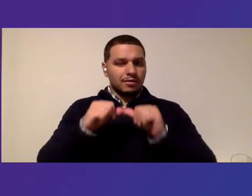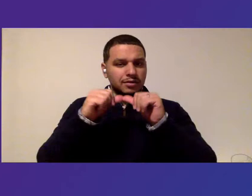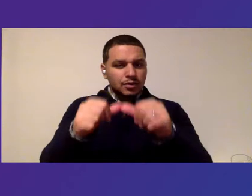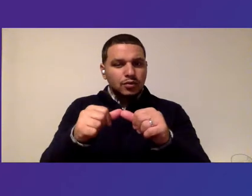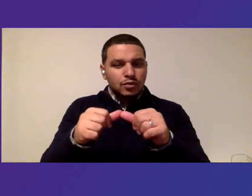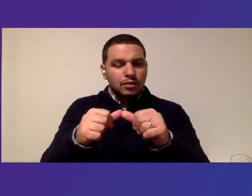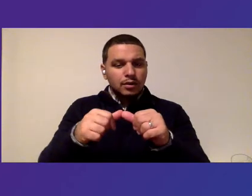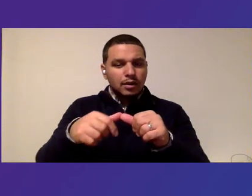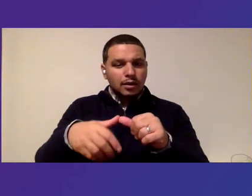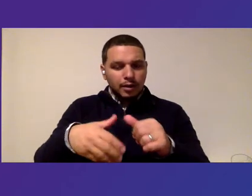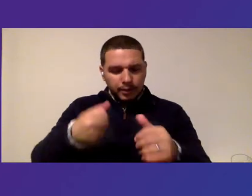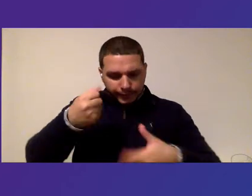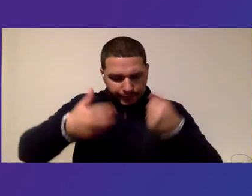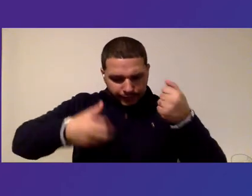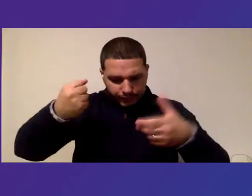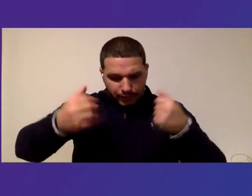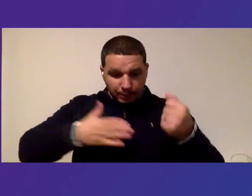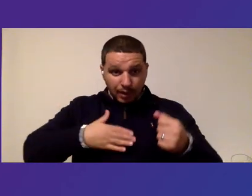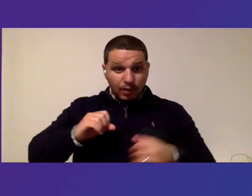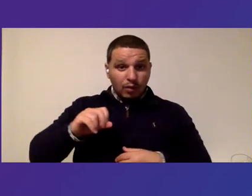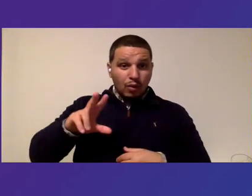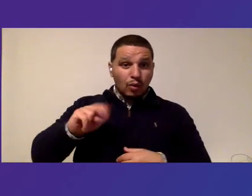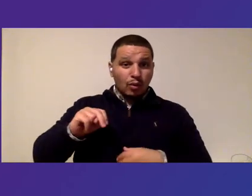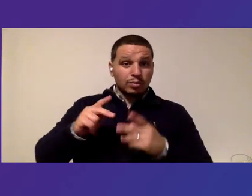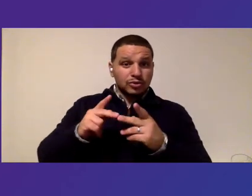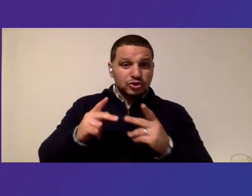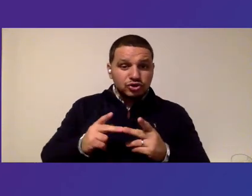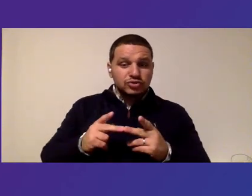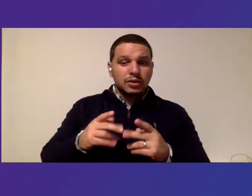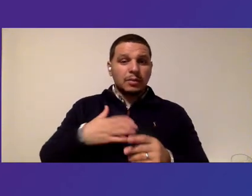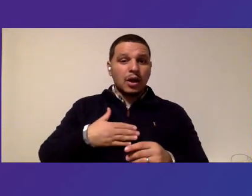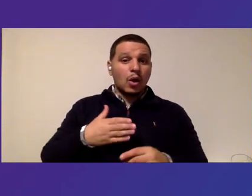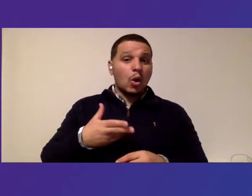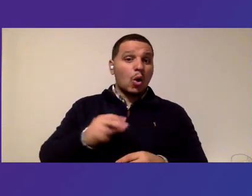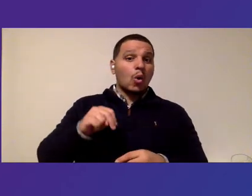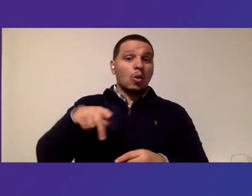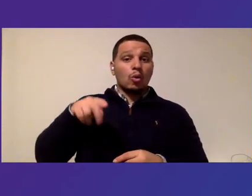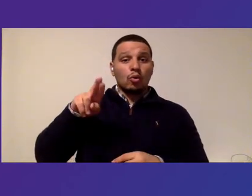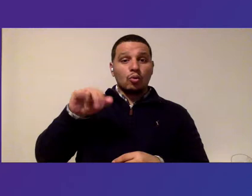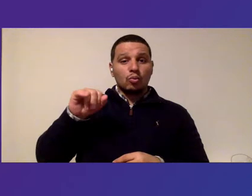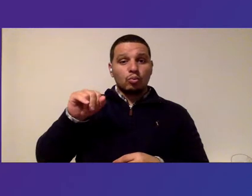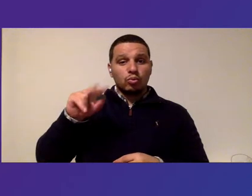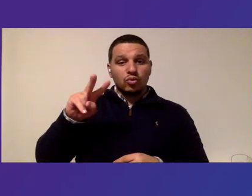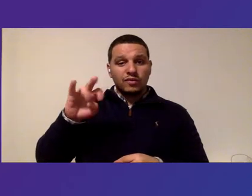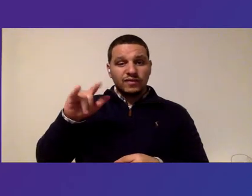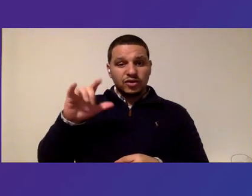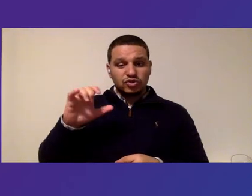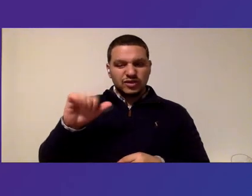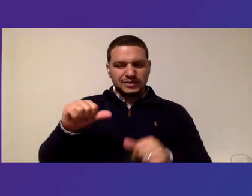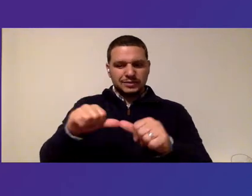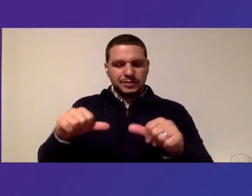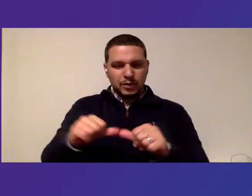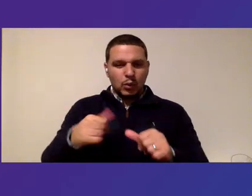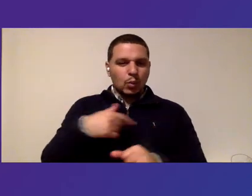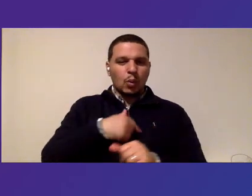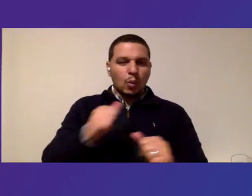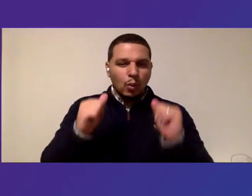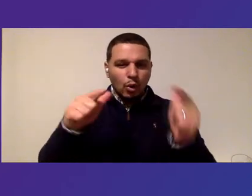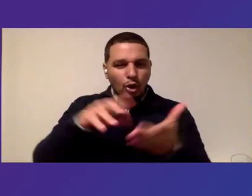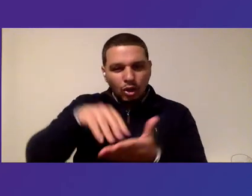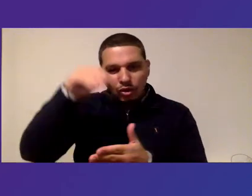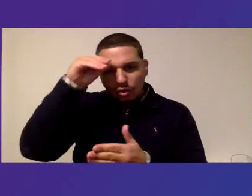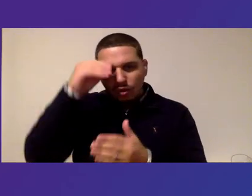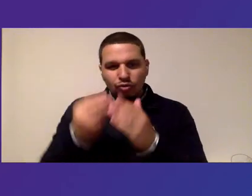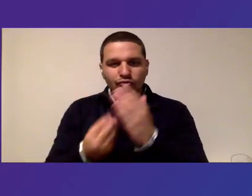unpack my own positionality and privileges, and it is a space where we learn and grow together. In